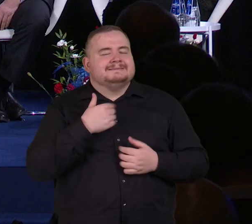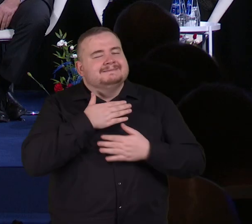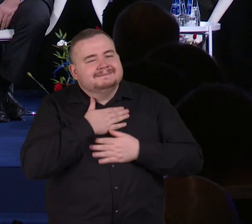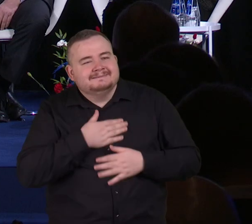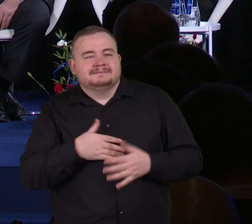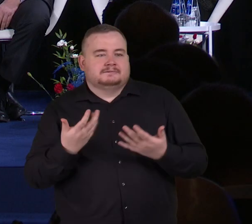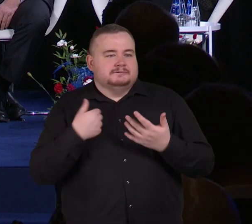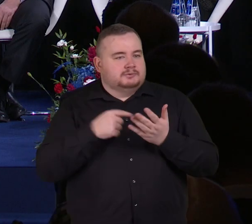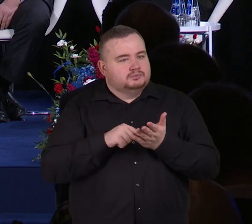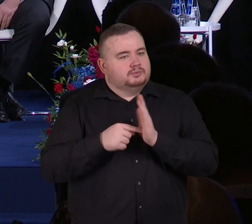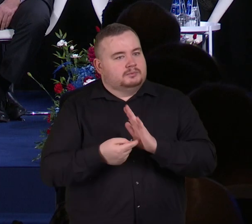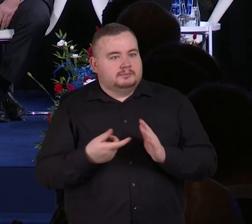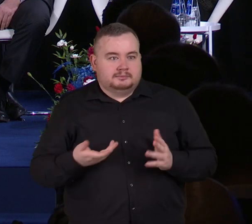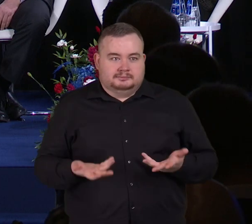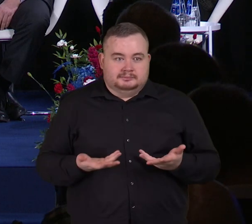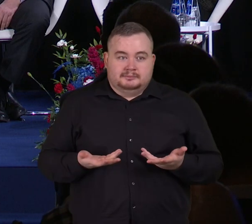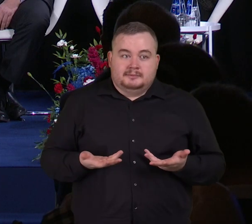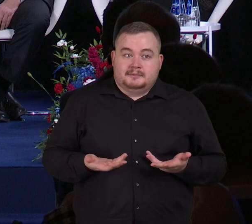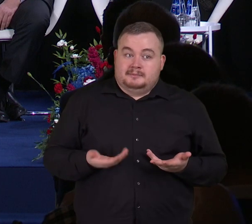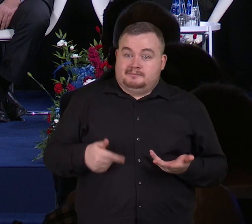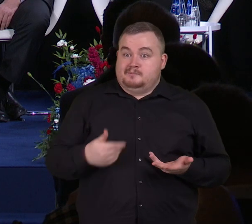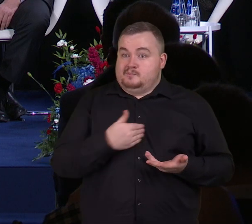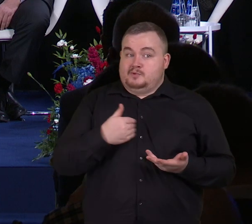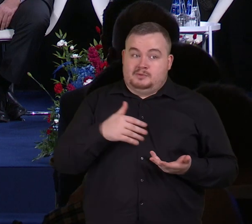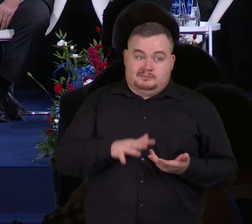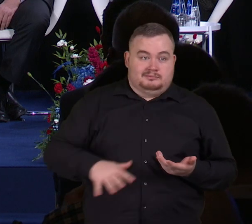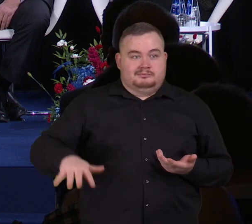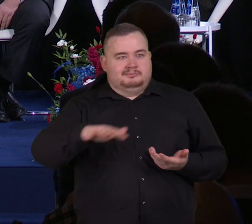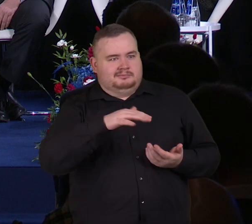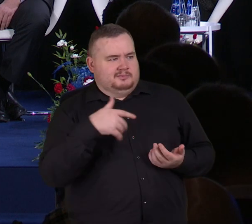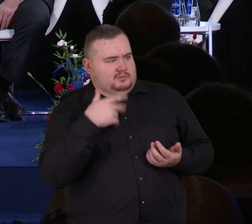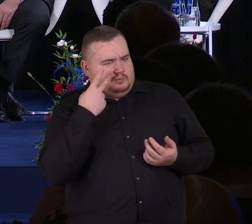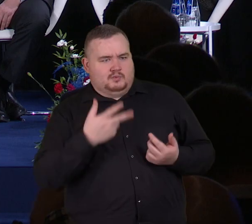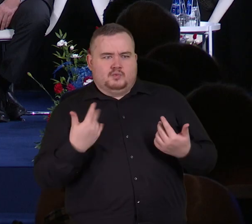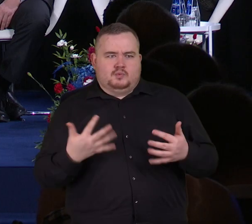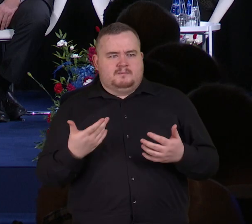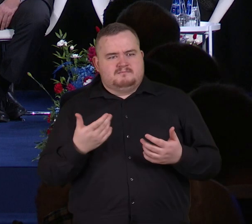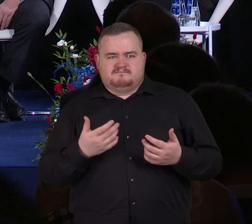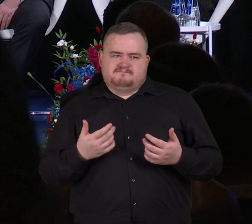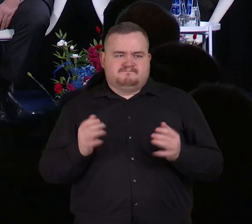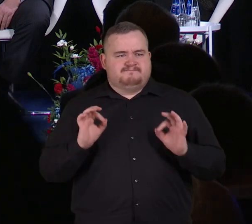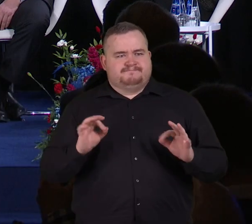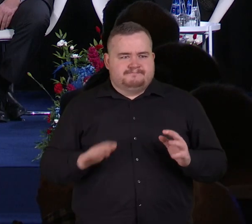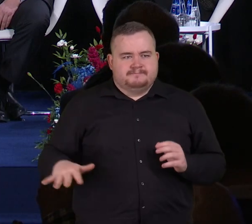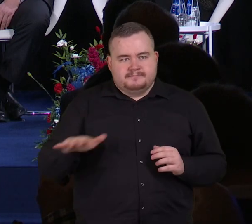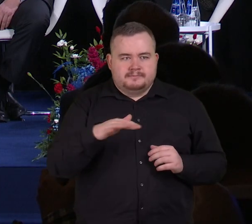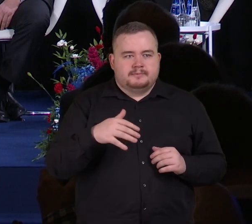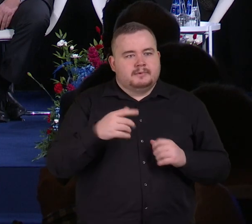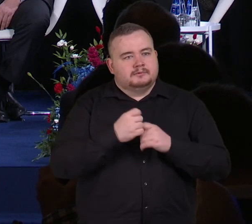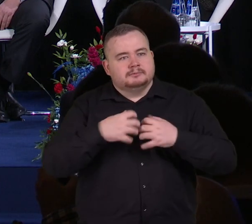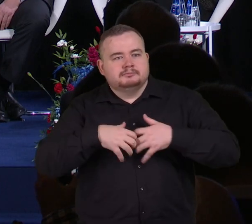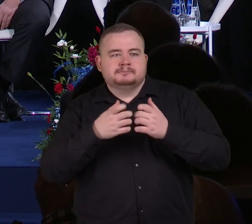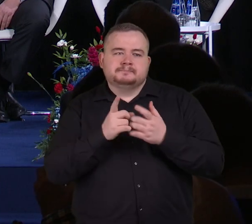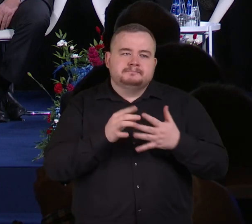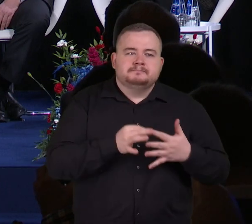We built the very unique instrument like a bicycle trail that is going